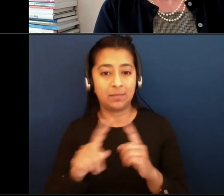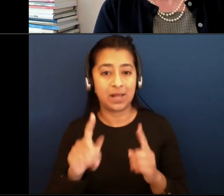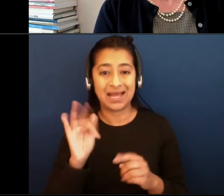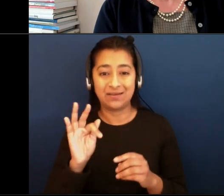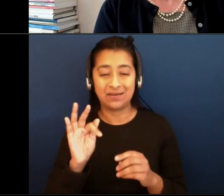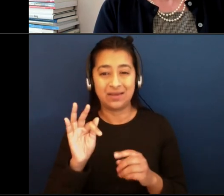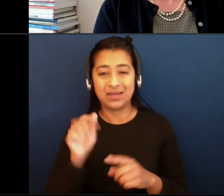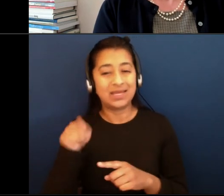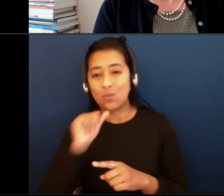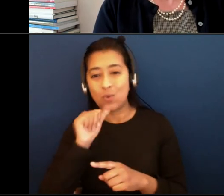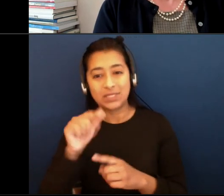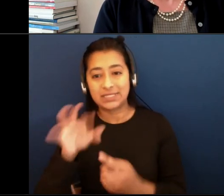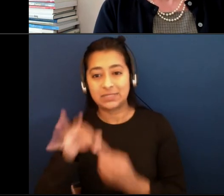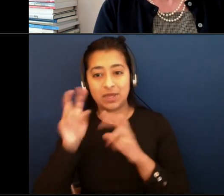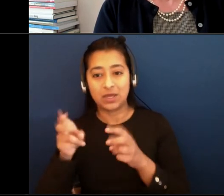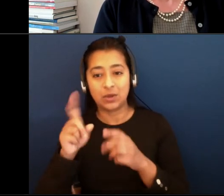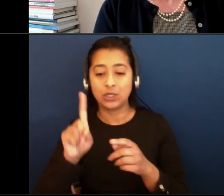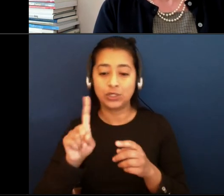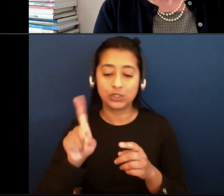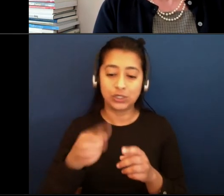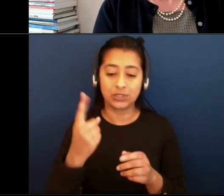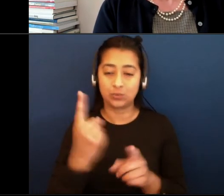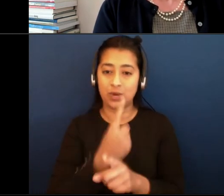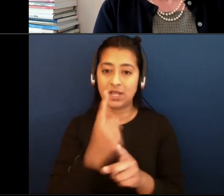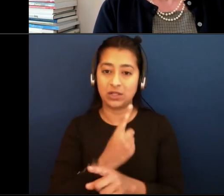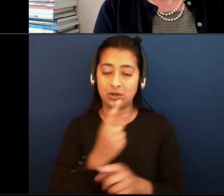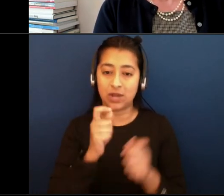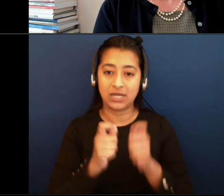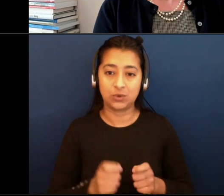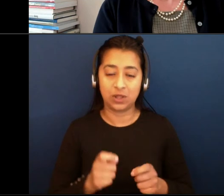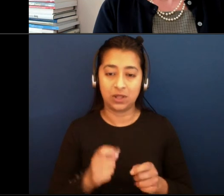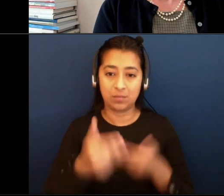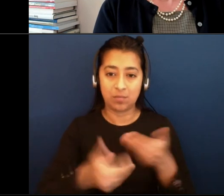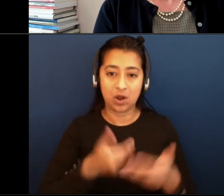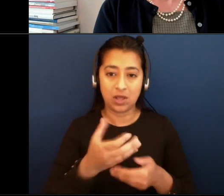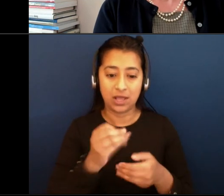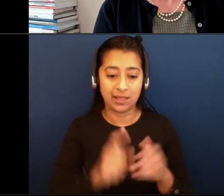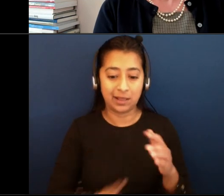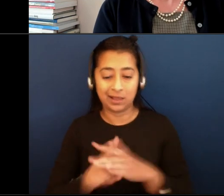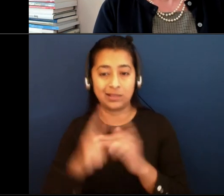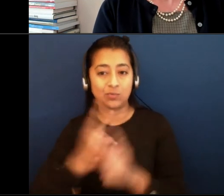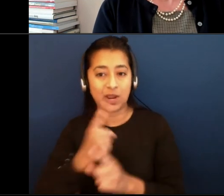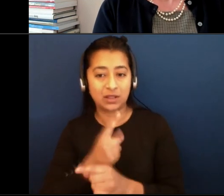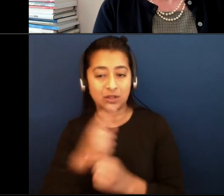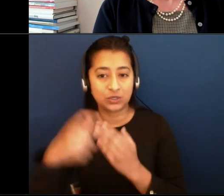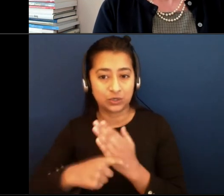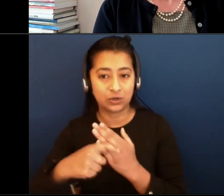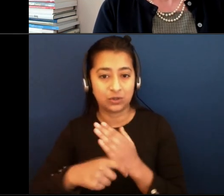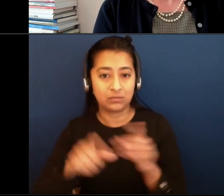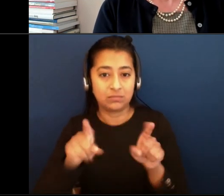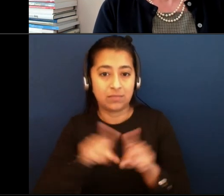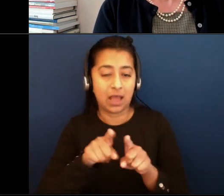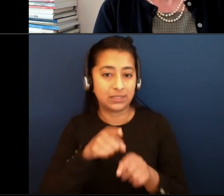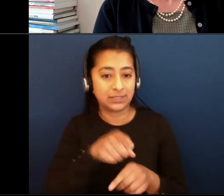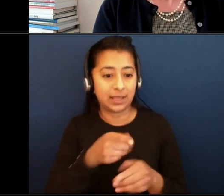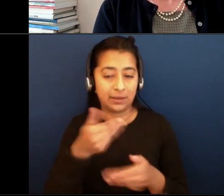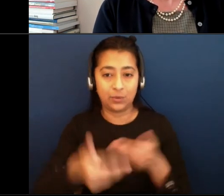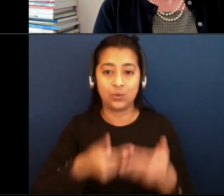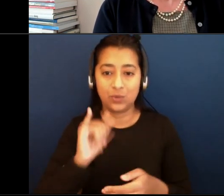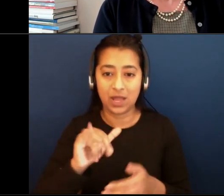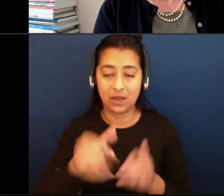They were just entered into the regular editorial process, and they're appearing in the regular journal as they go through the process. So